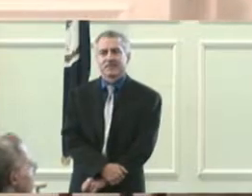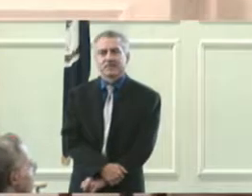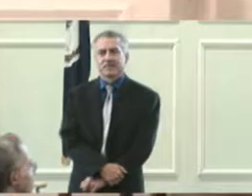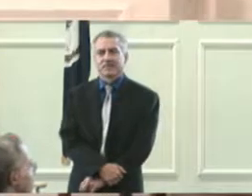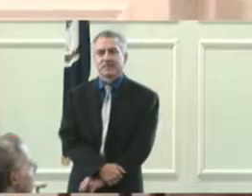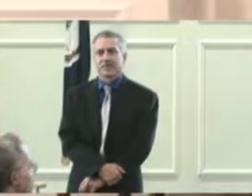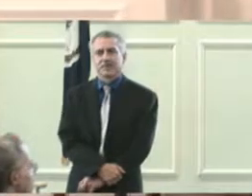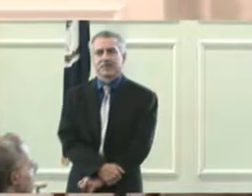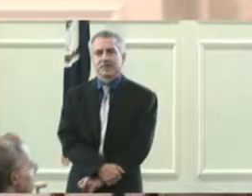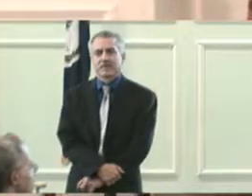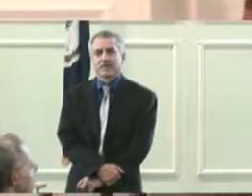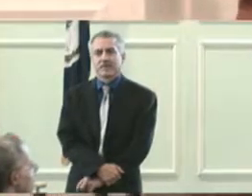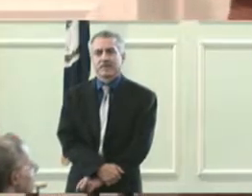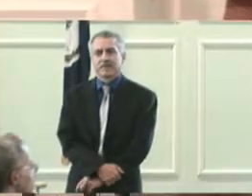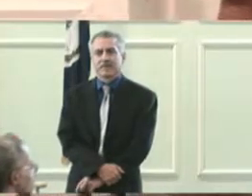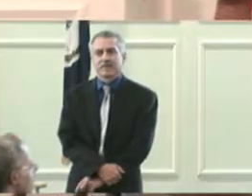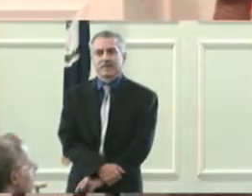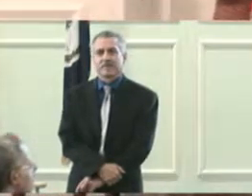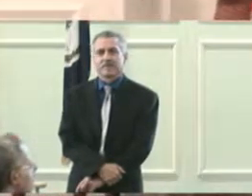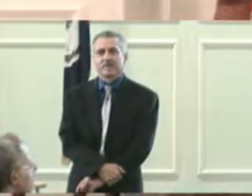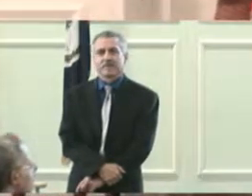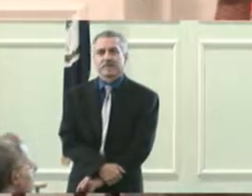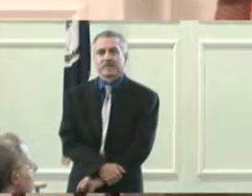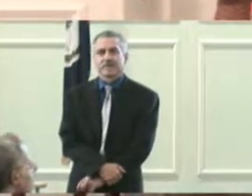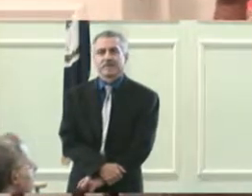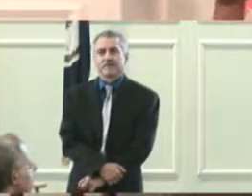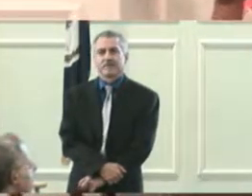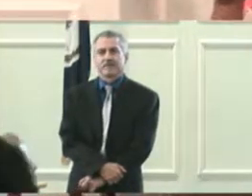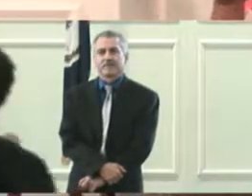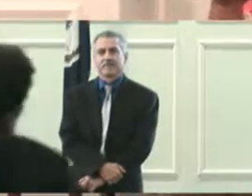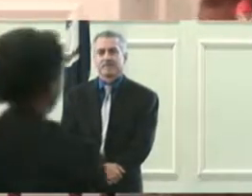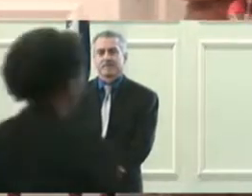We have Chloe Garvey. I don't know if Chloe is here.